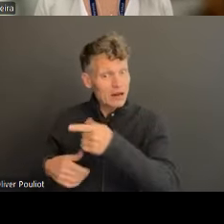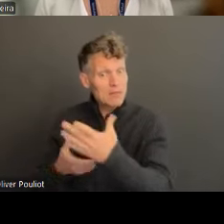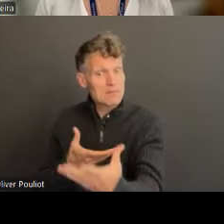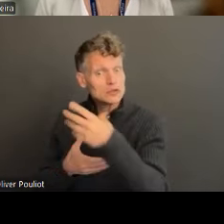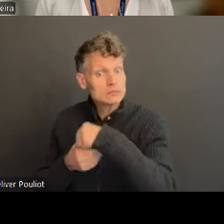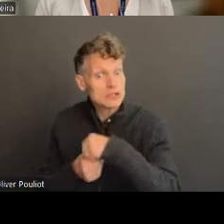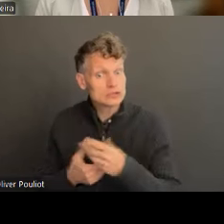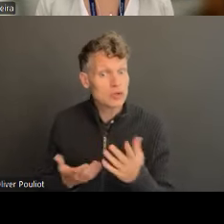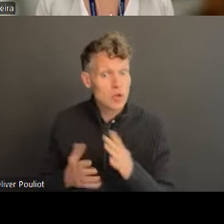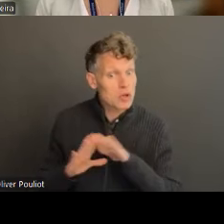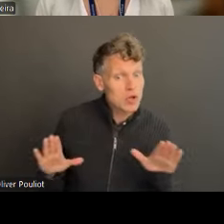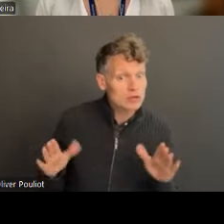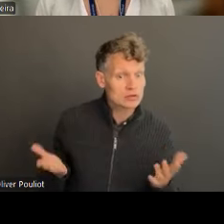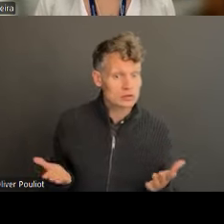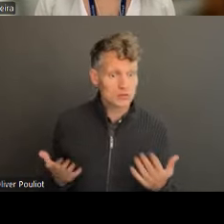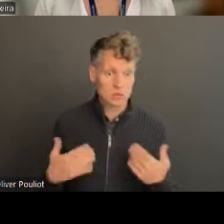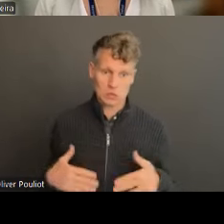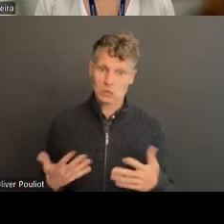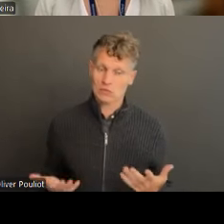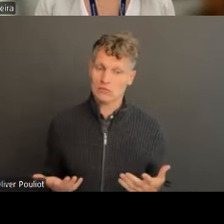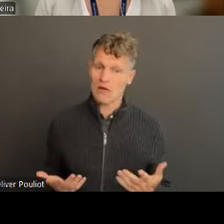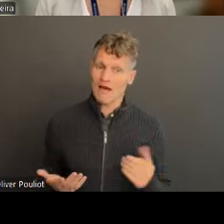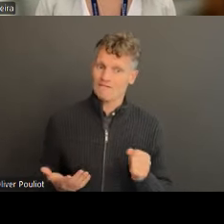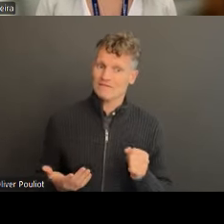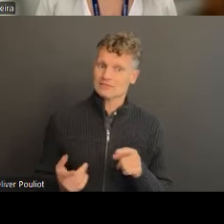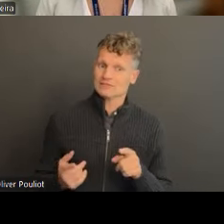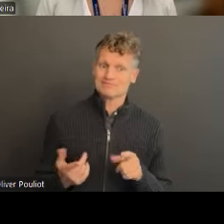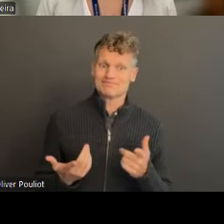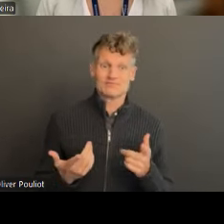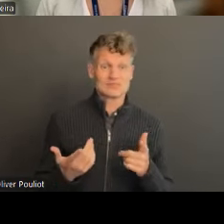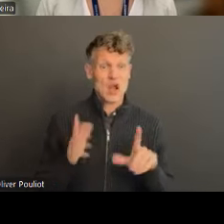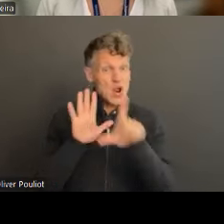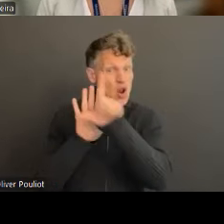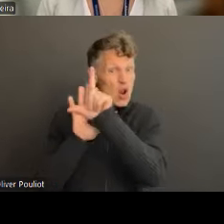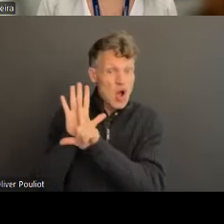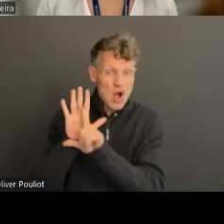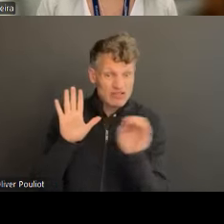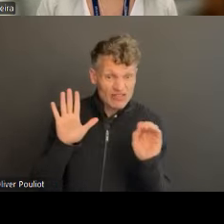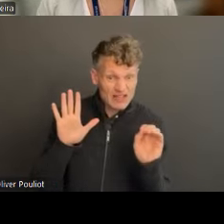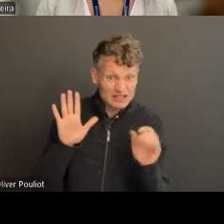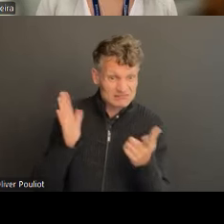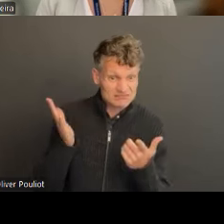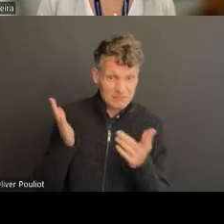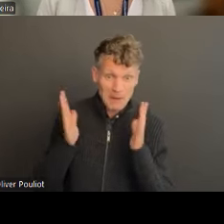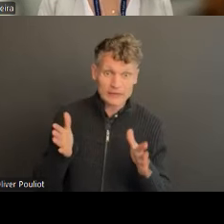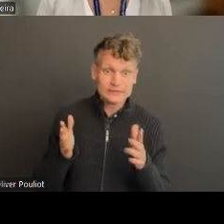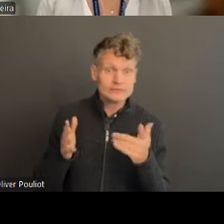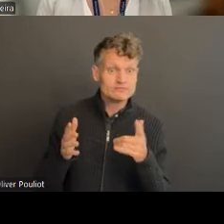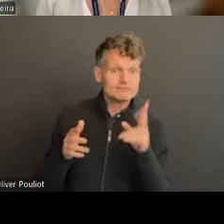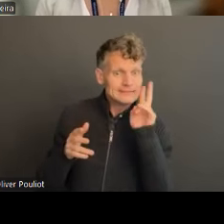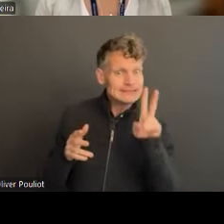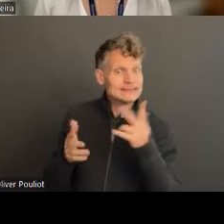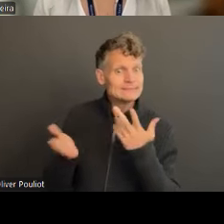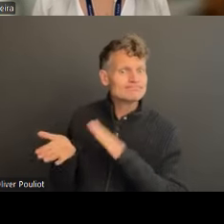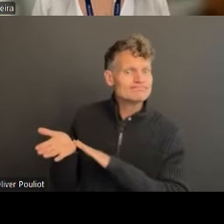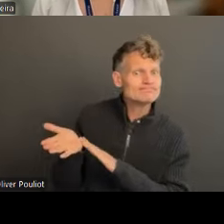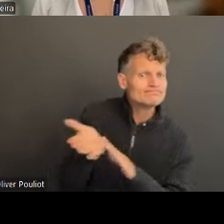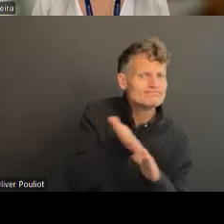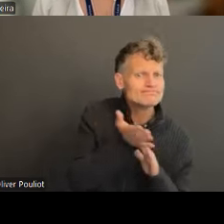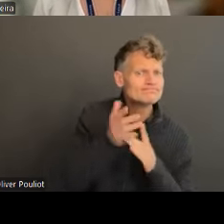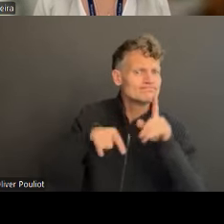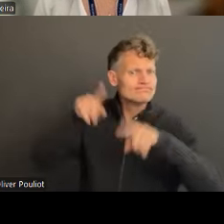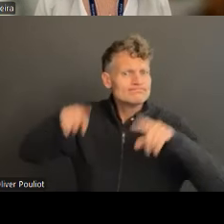practice, there is no mandate by law to do this kind of review. We work with all patients,